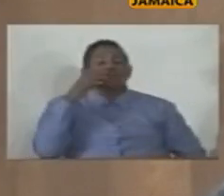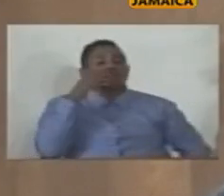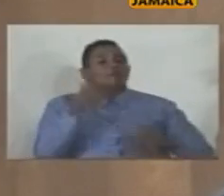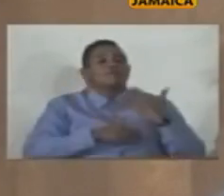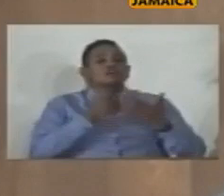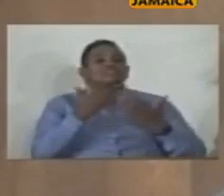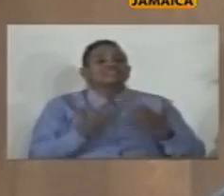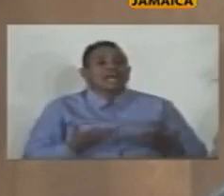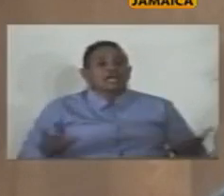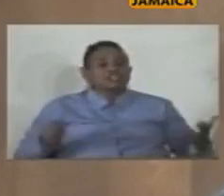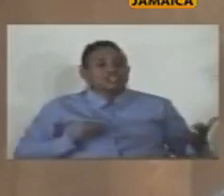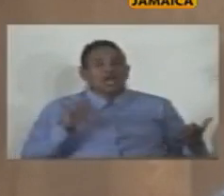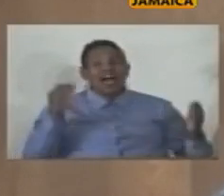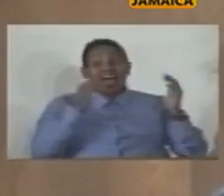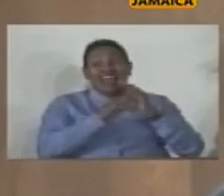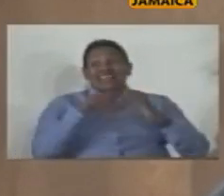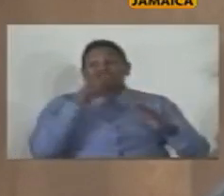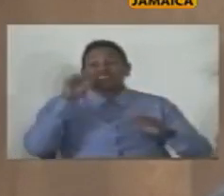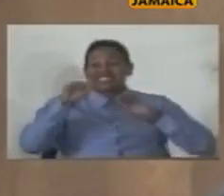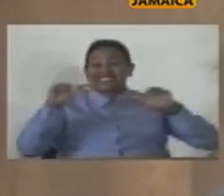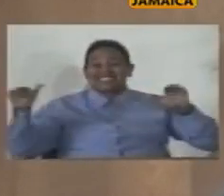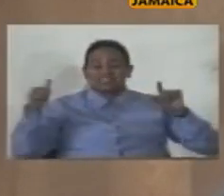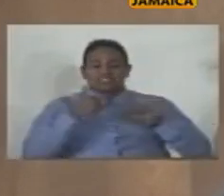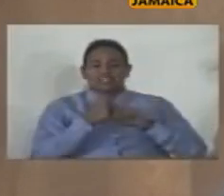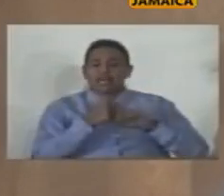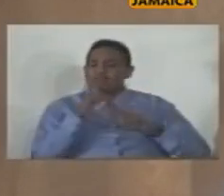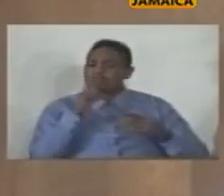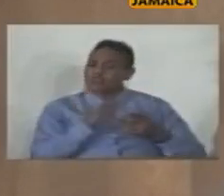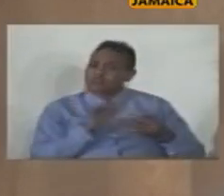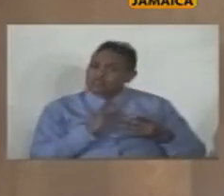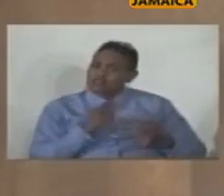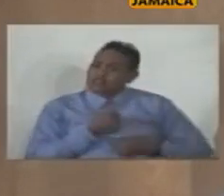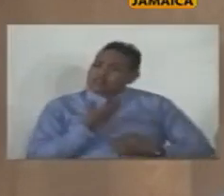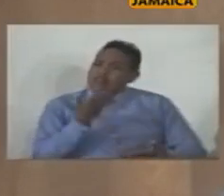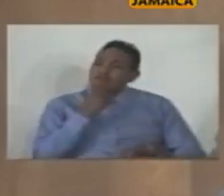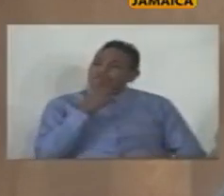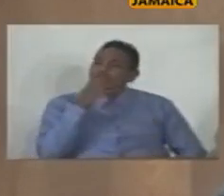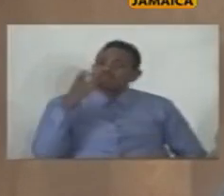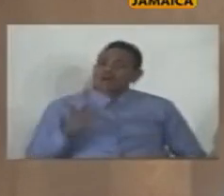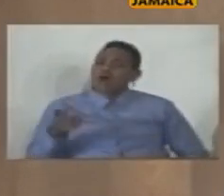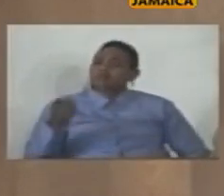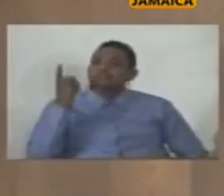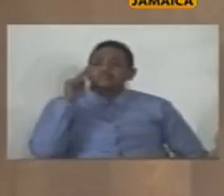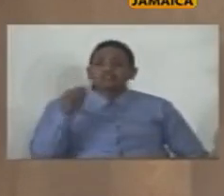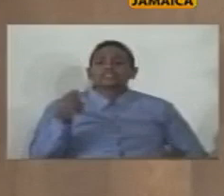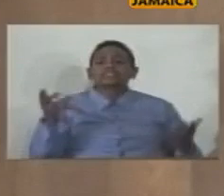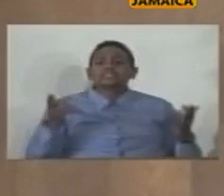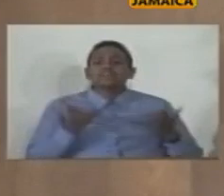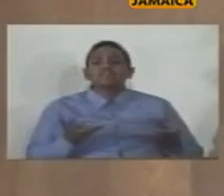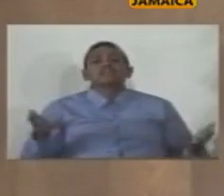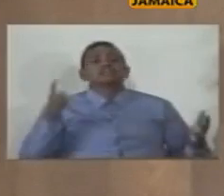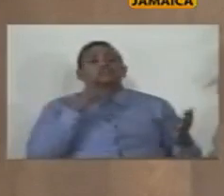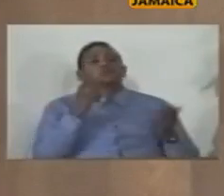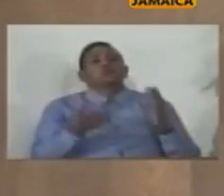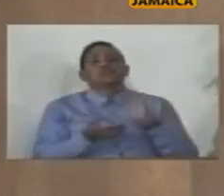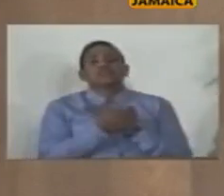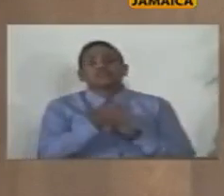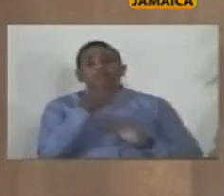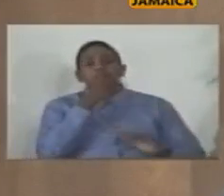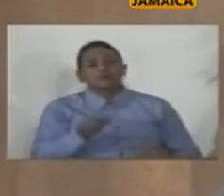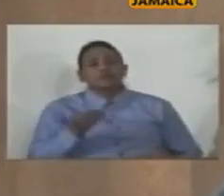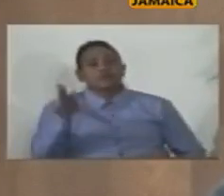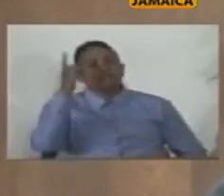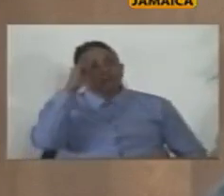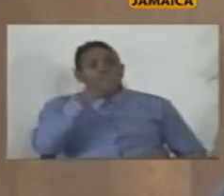I once again echo the call and the sentiments of the farmers for this facility to be equipped for